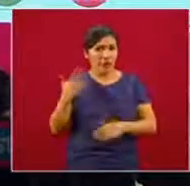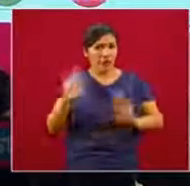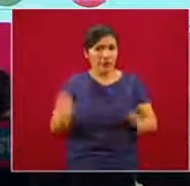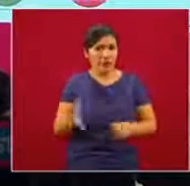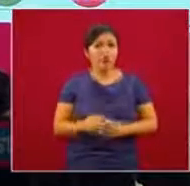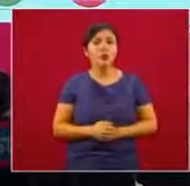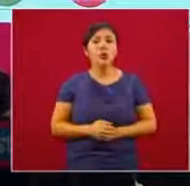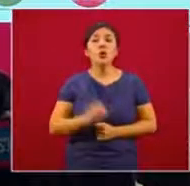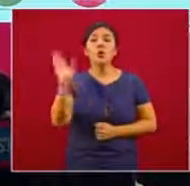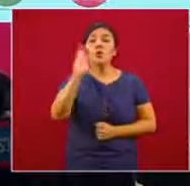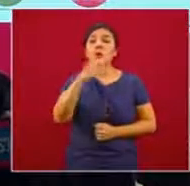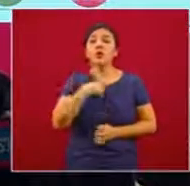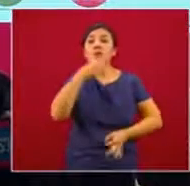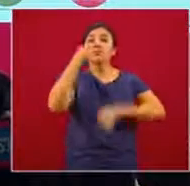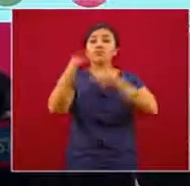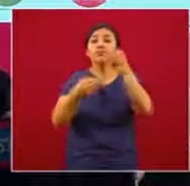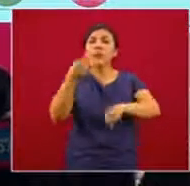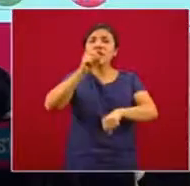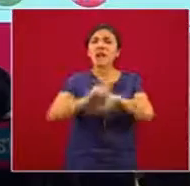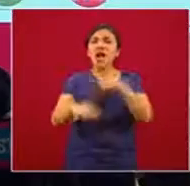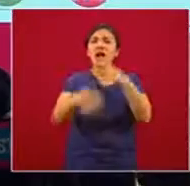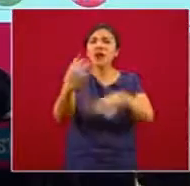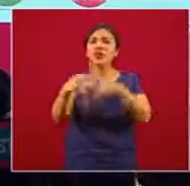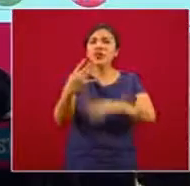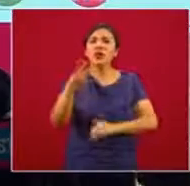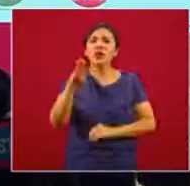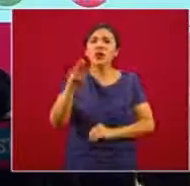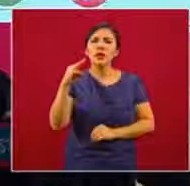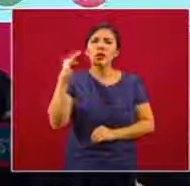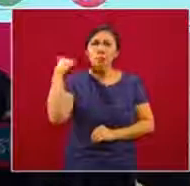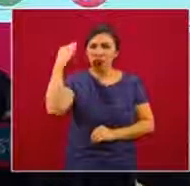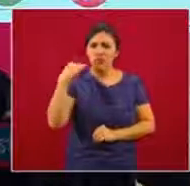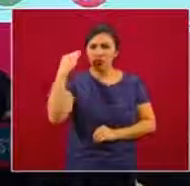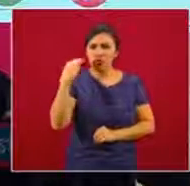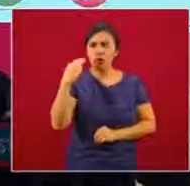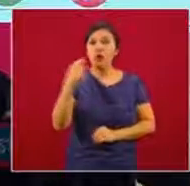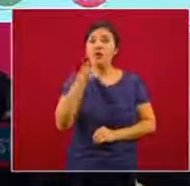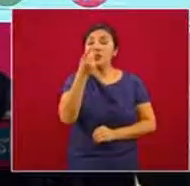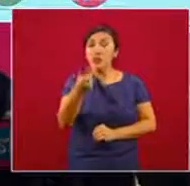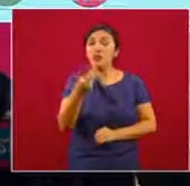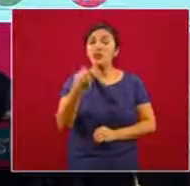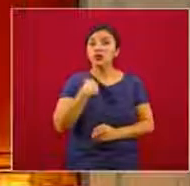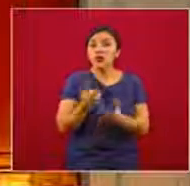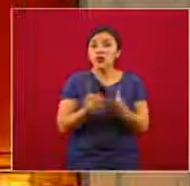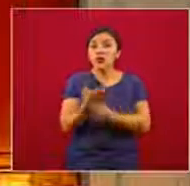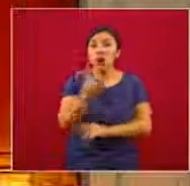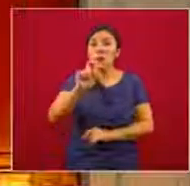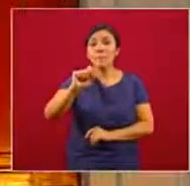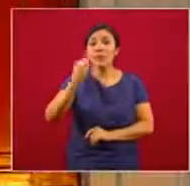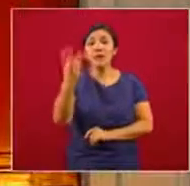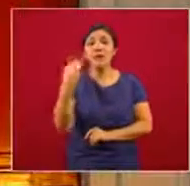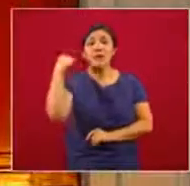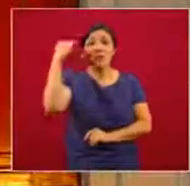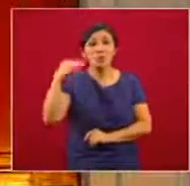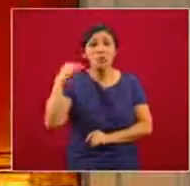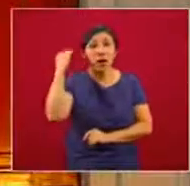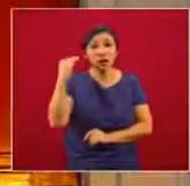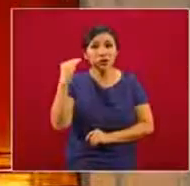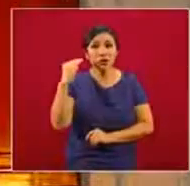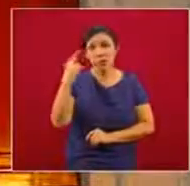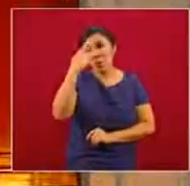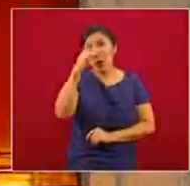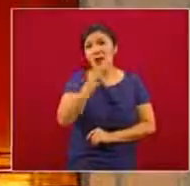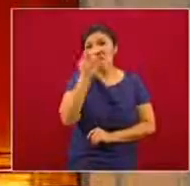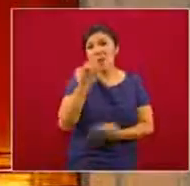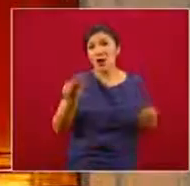participation committees have created when we announced on March the 15th that we were going